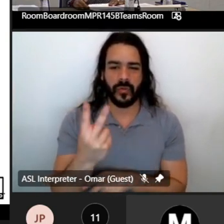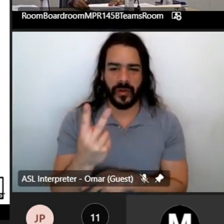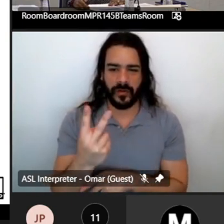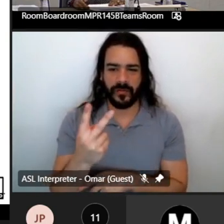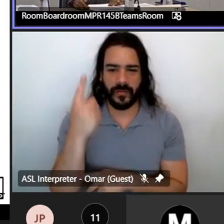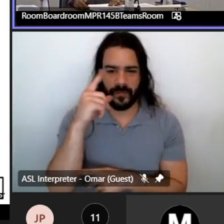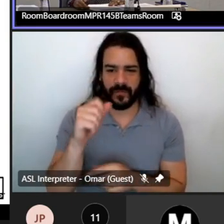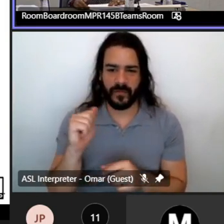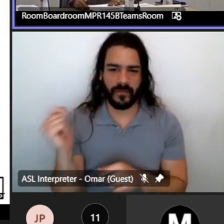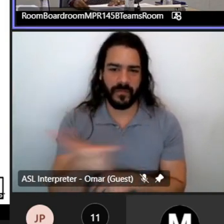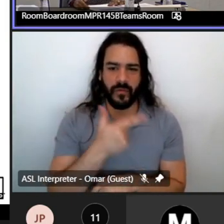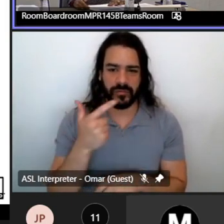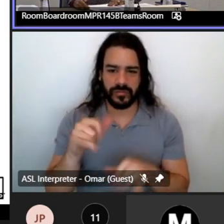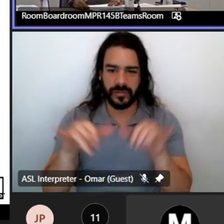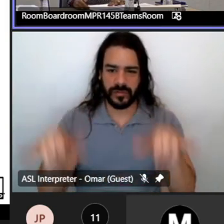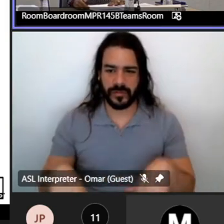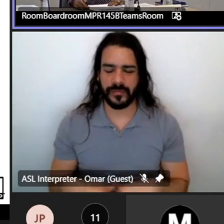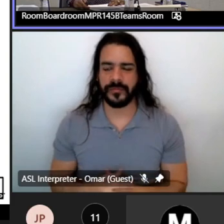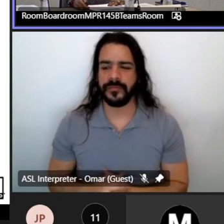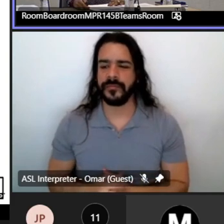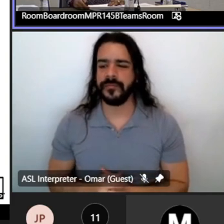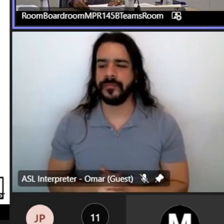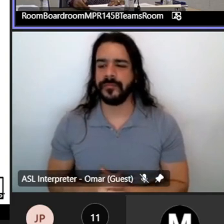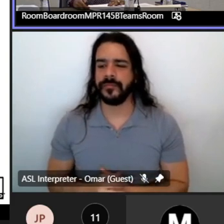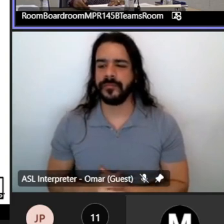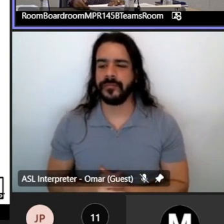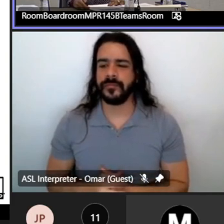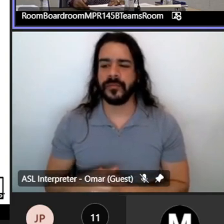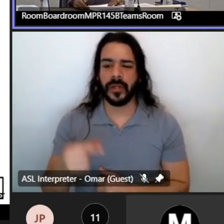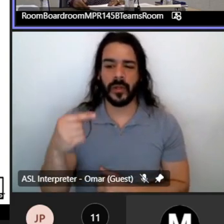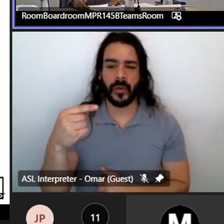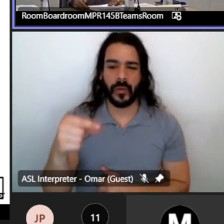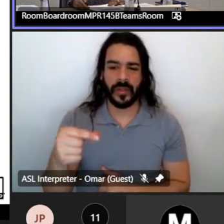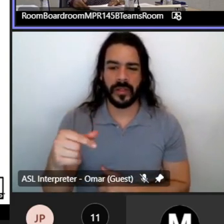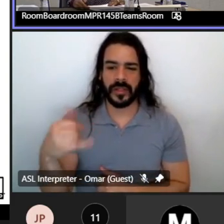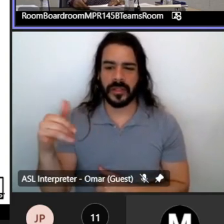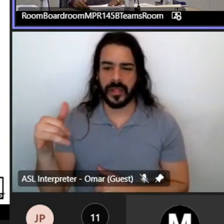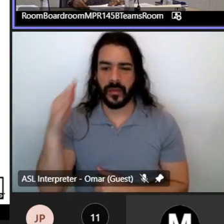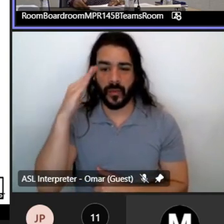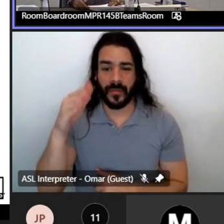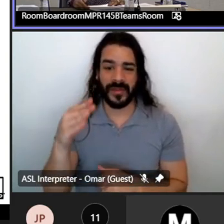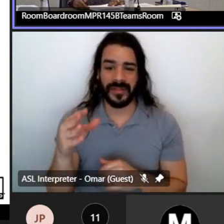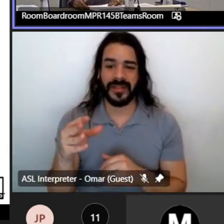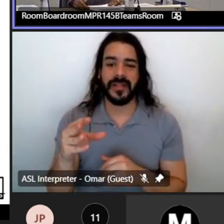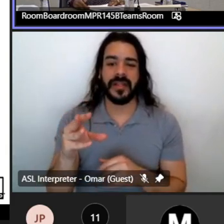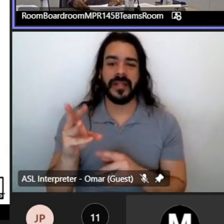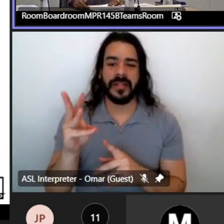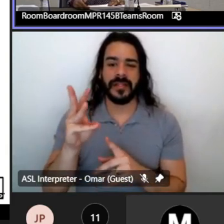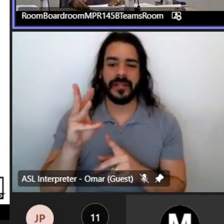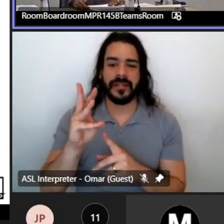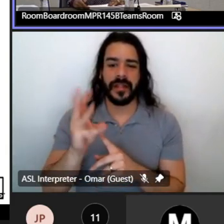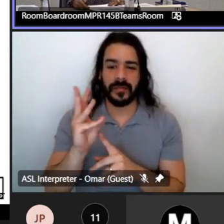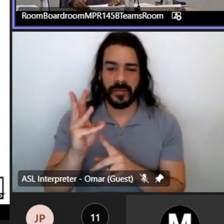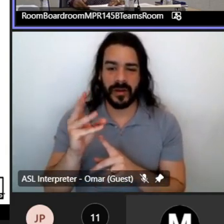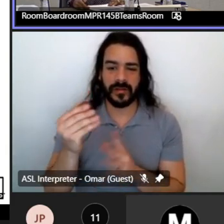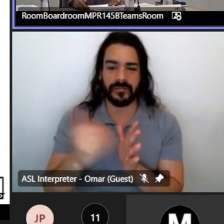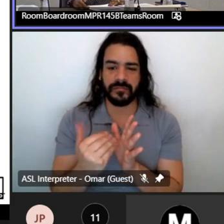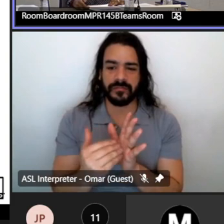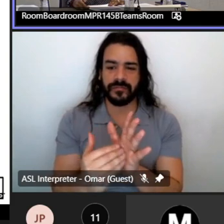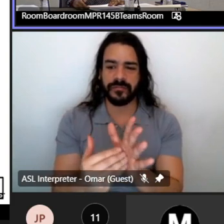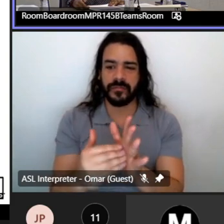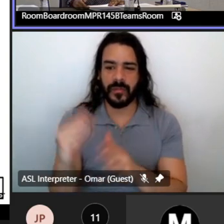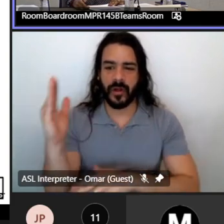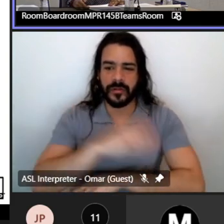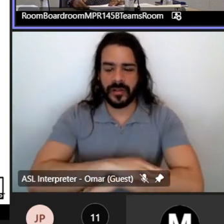benefiting customers again across our network. Green and yellow line stations would arrive every 6 minutes all day